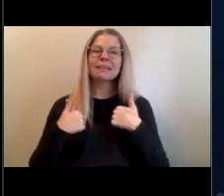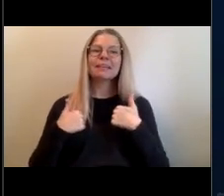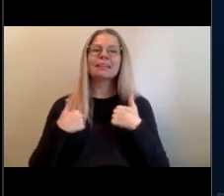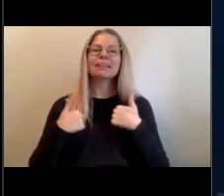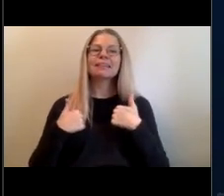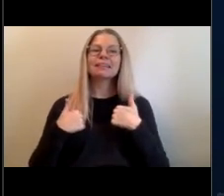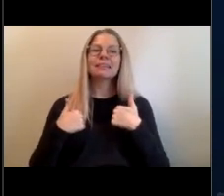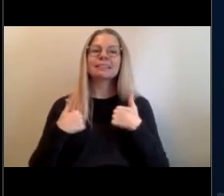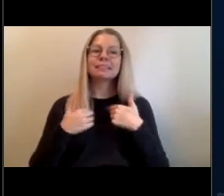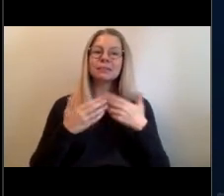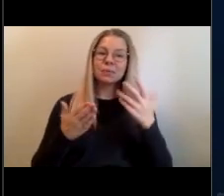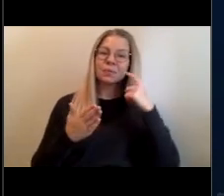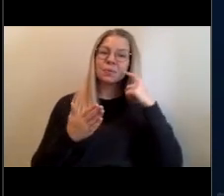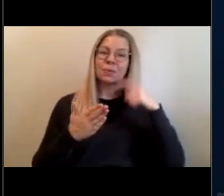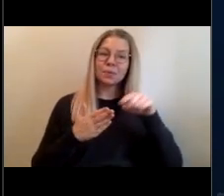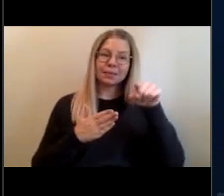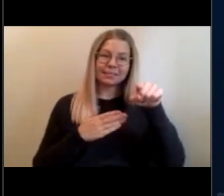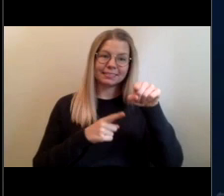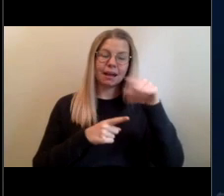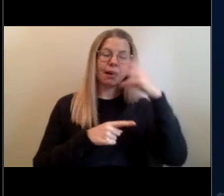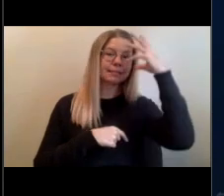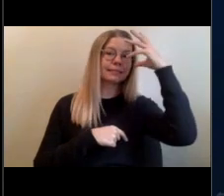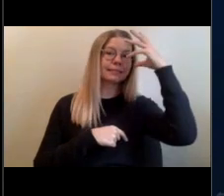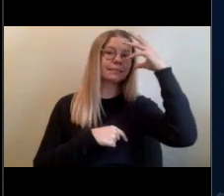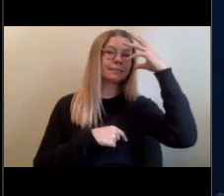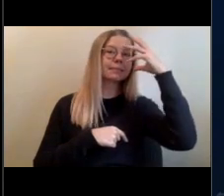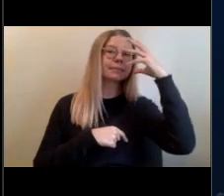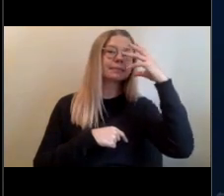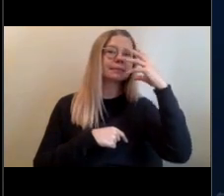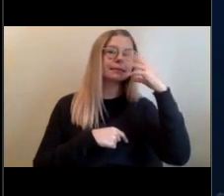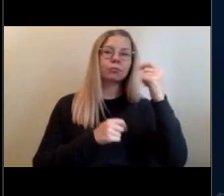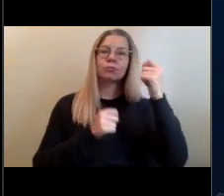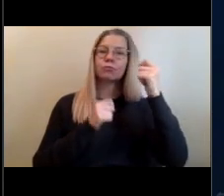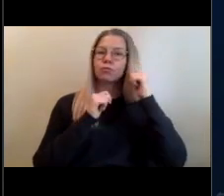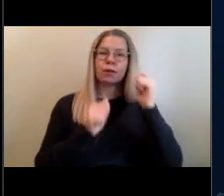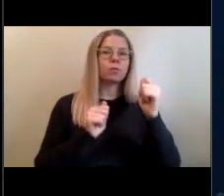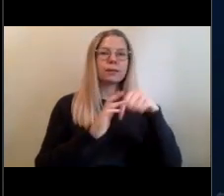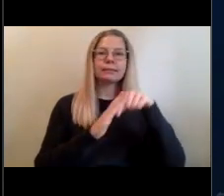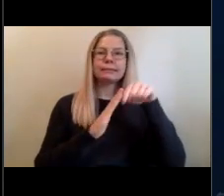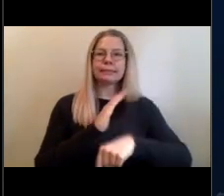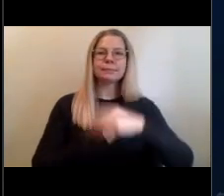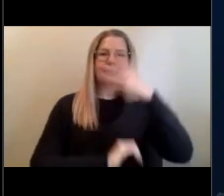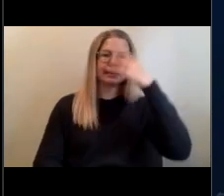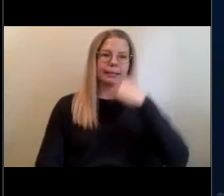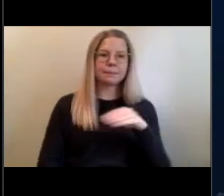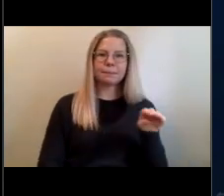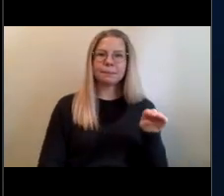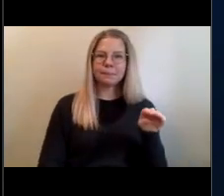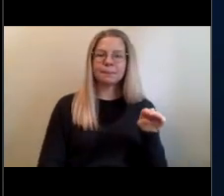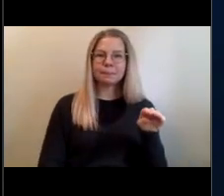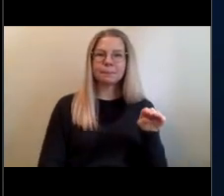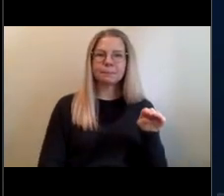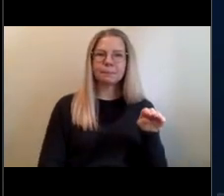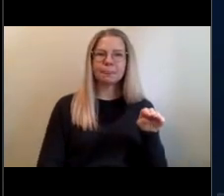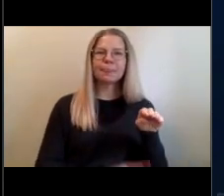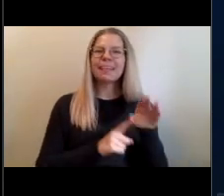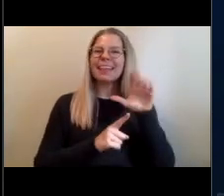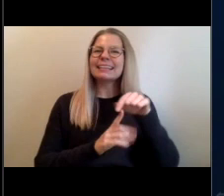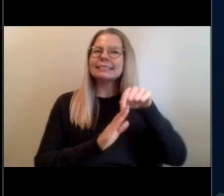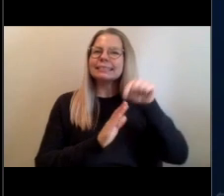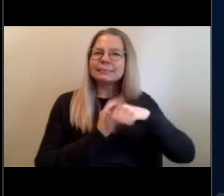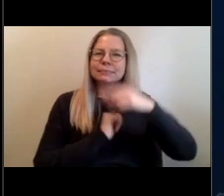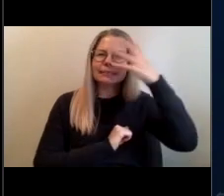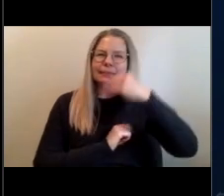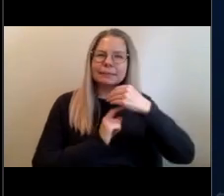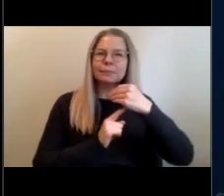get deep sleep. As soon as I fall asleep, I'm able to get into the deep sleep. That's the sleep that washes the brain. And